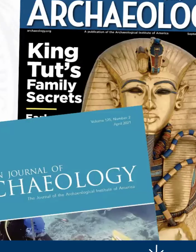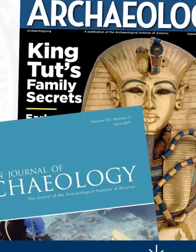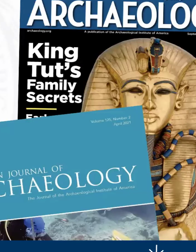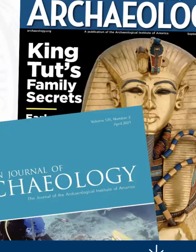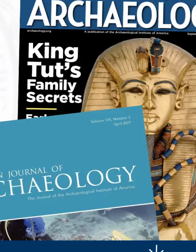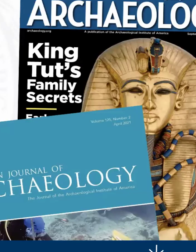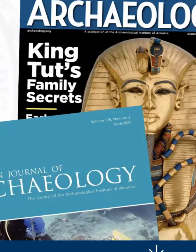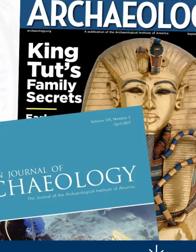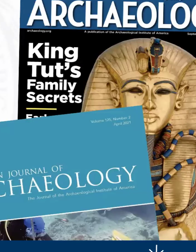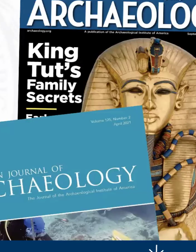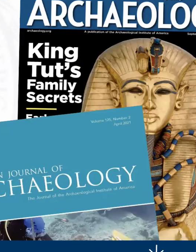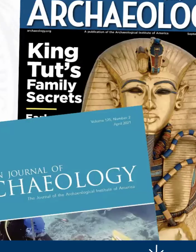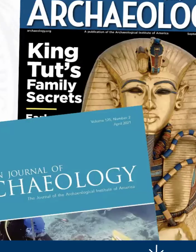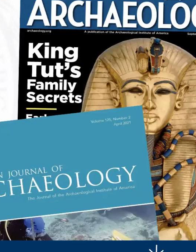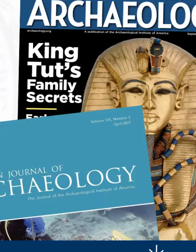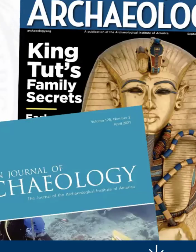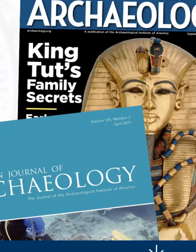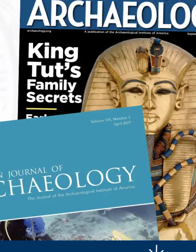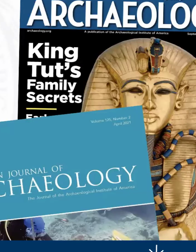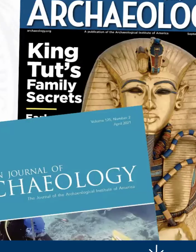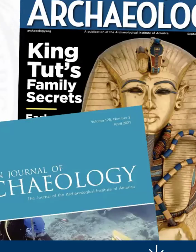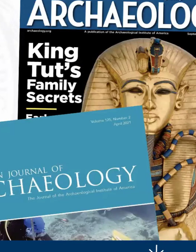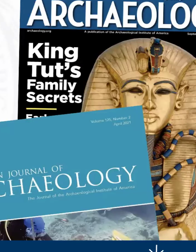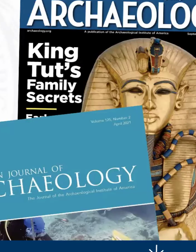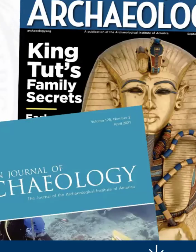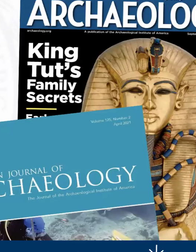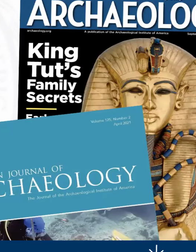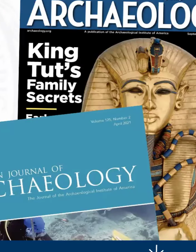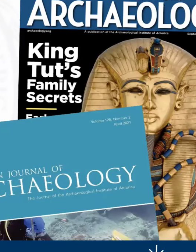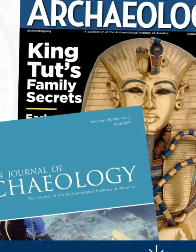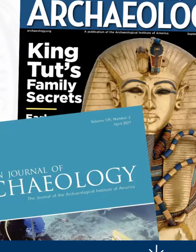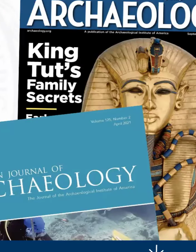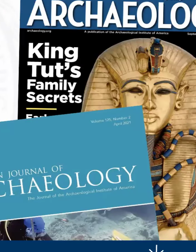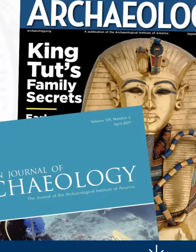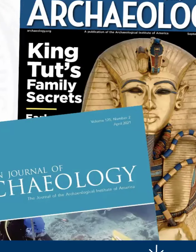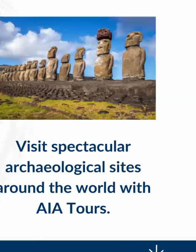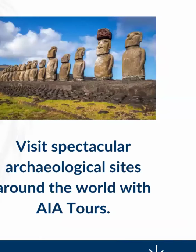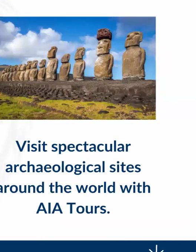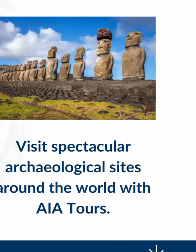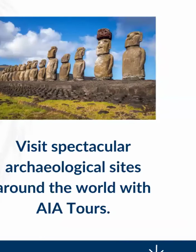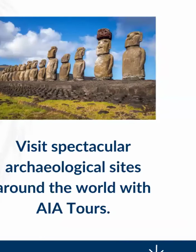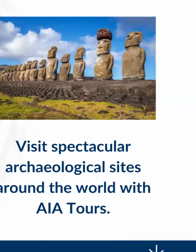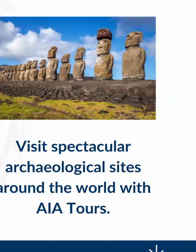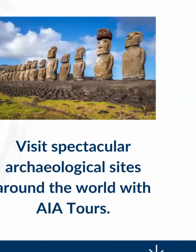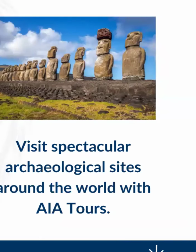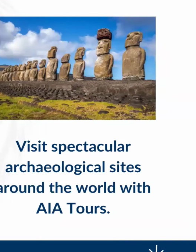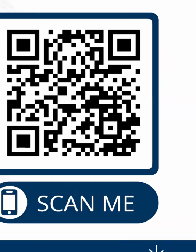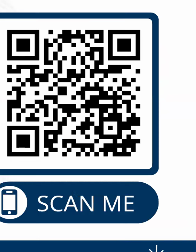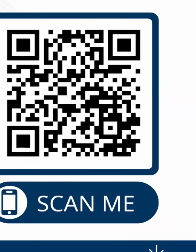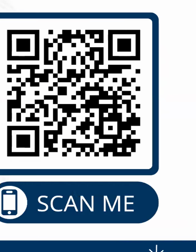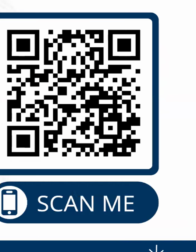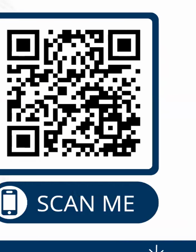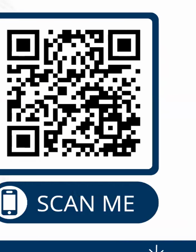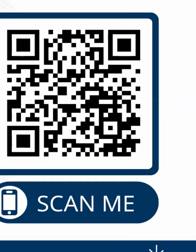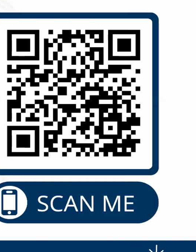chapter. I am thrilled tonight to introduce Dr. Mark Aldenderfer, Distinguished Professor